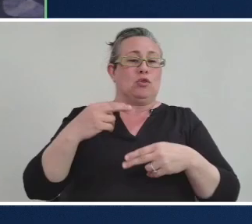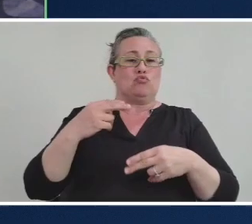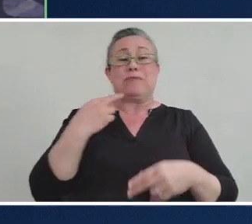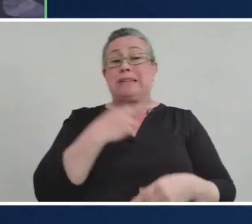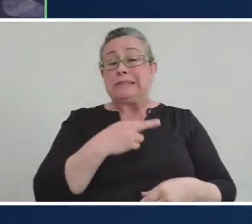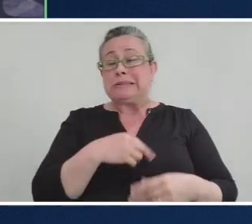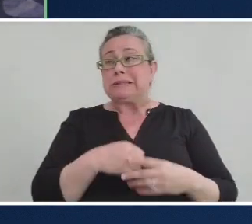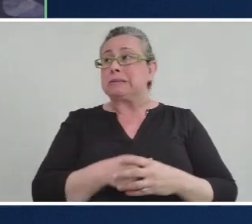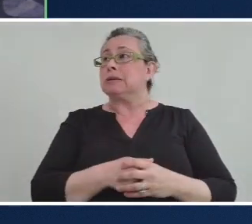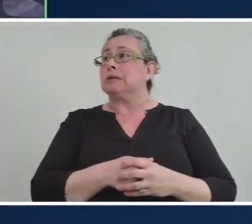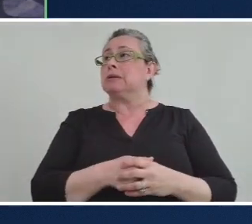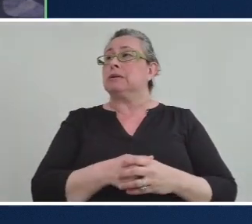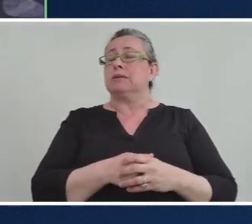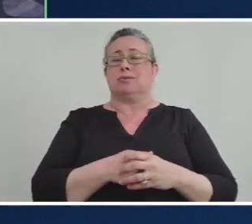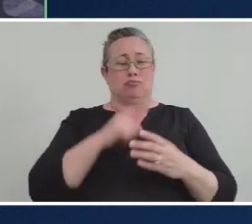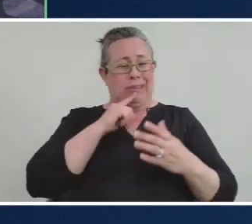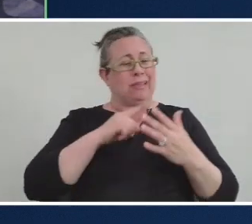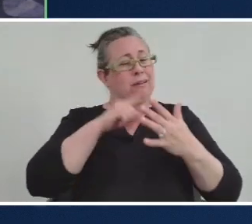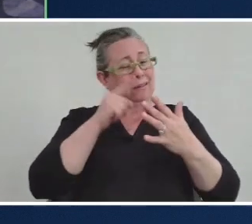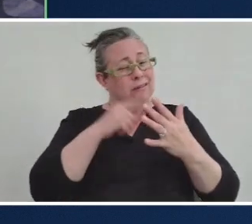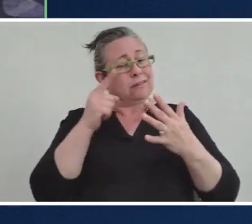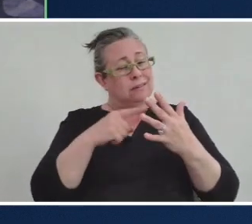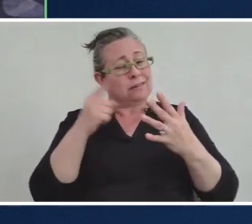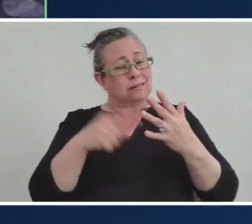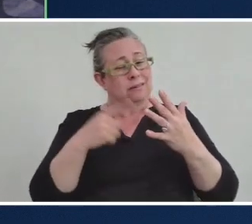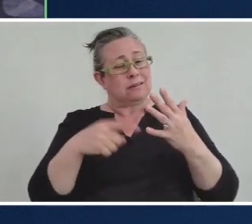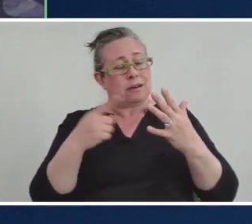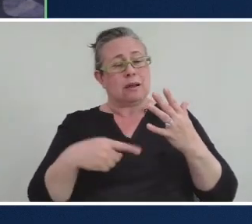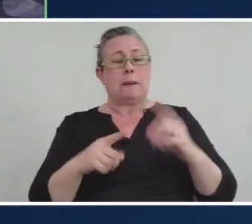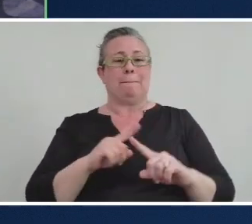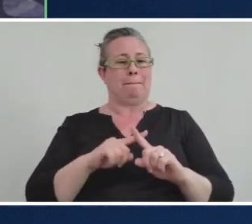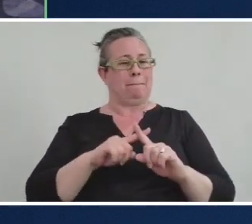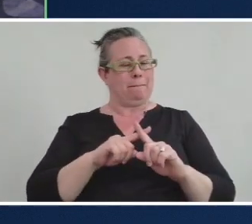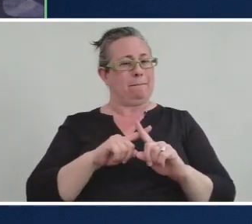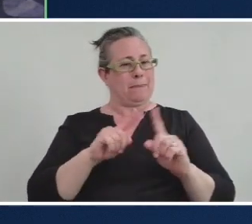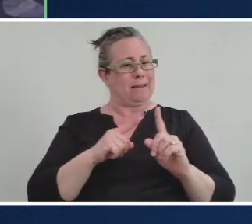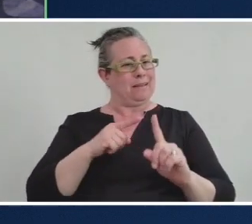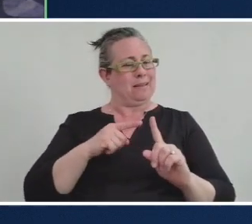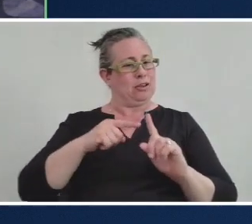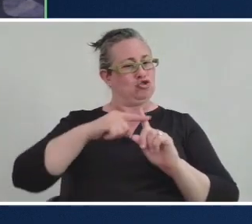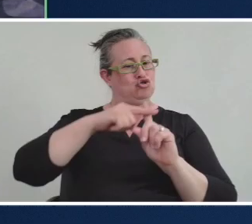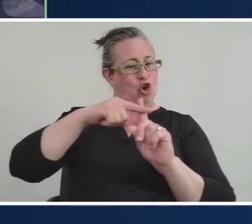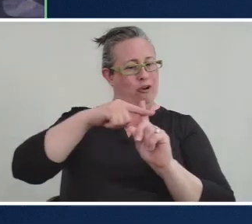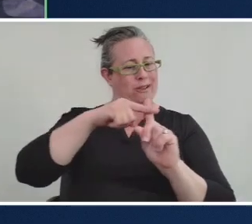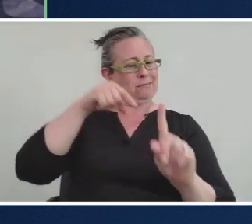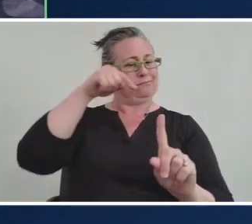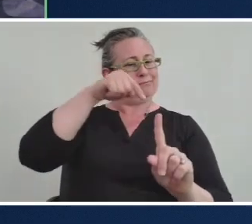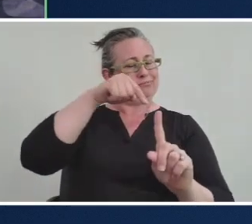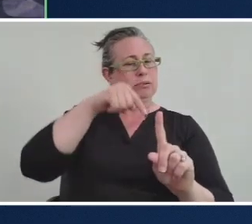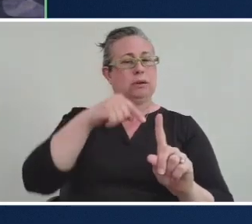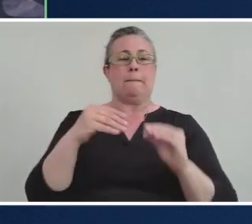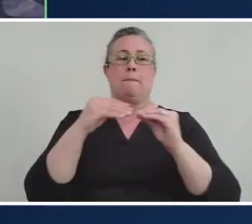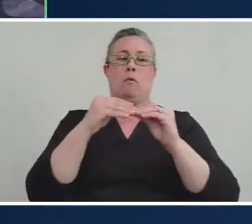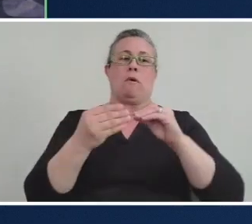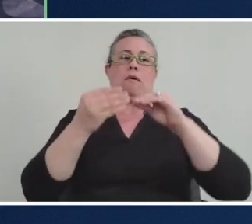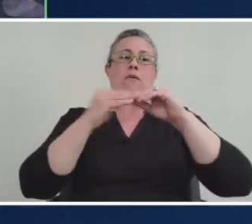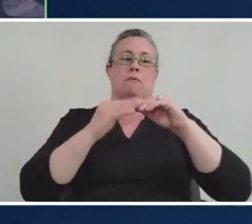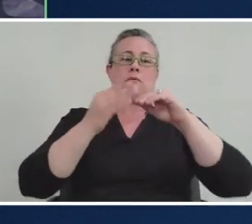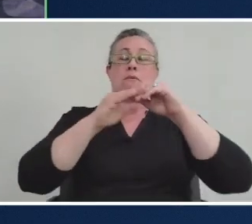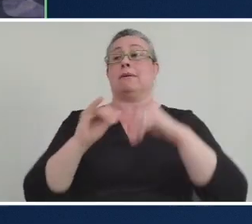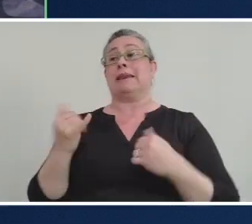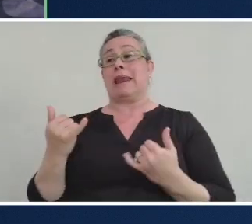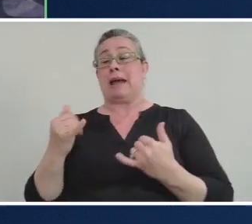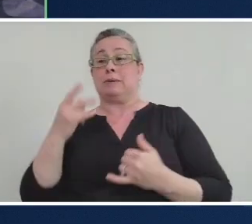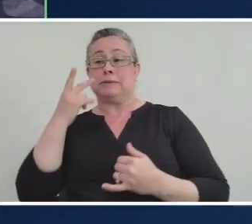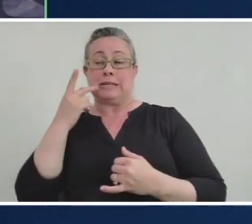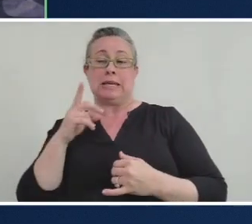the targets of those threats are just ever increasing. So we now see domestic election observers or people